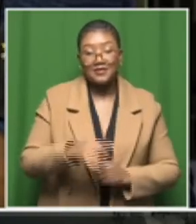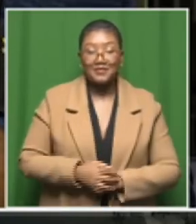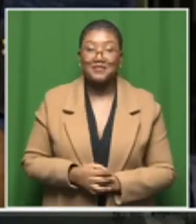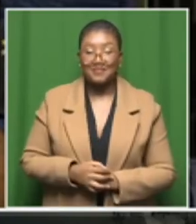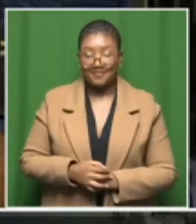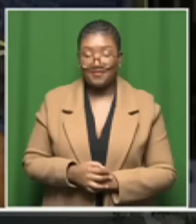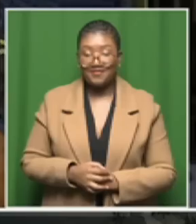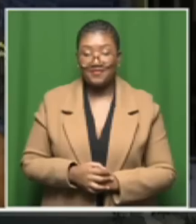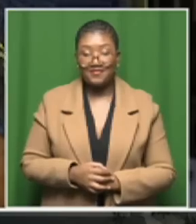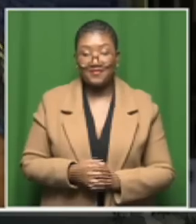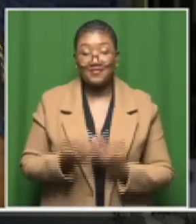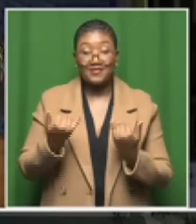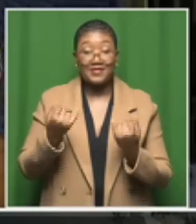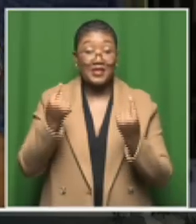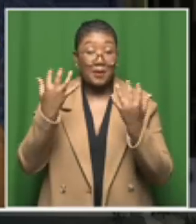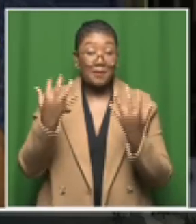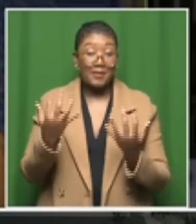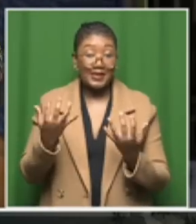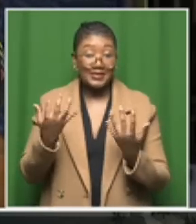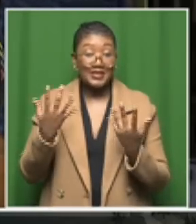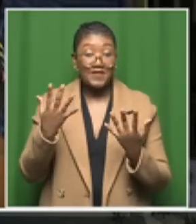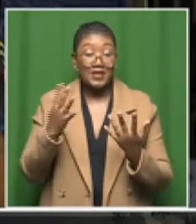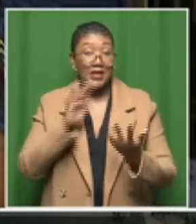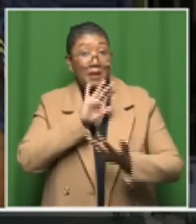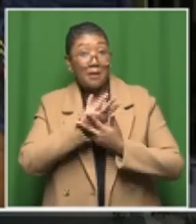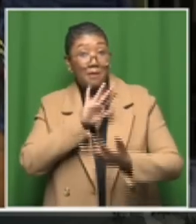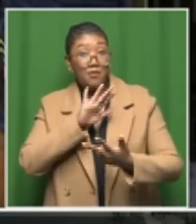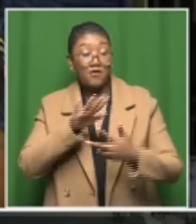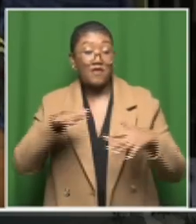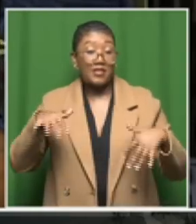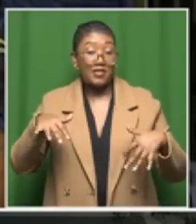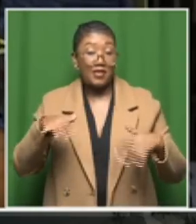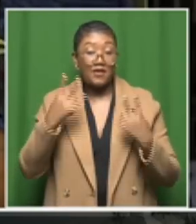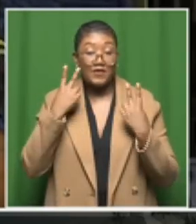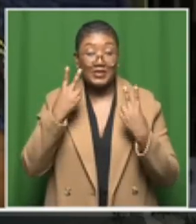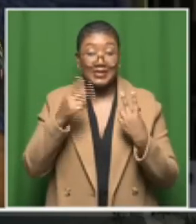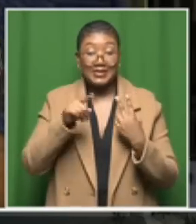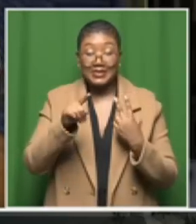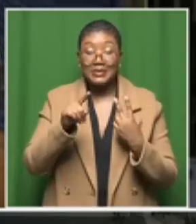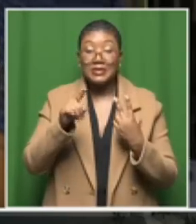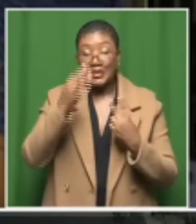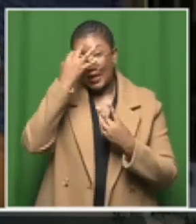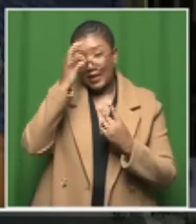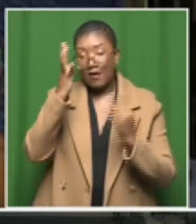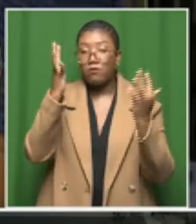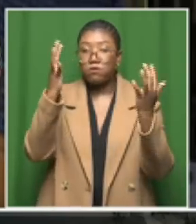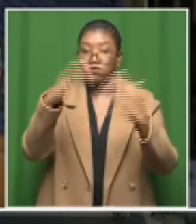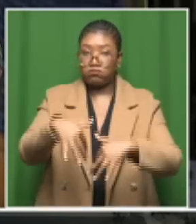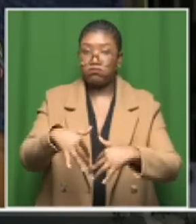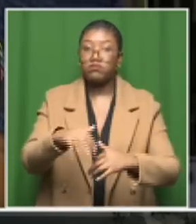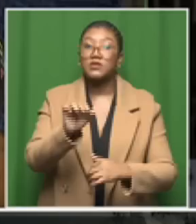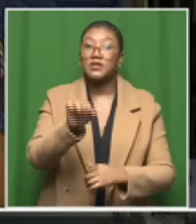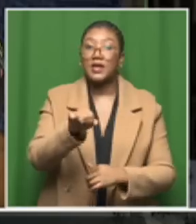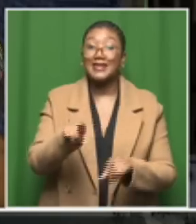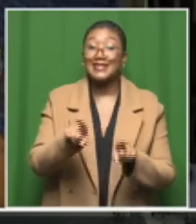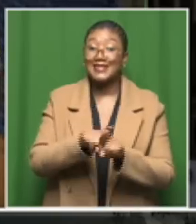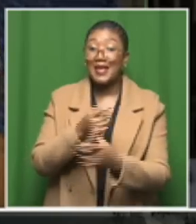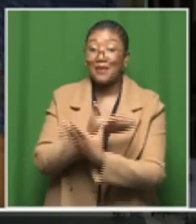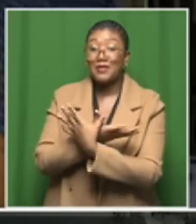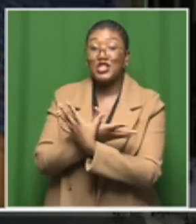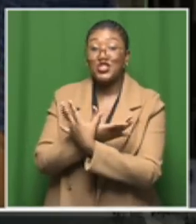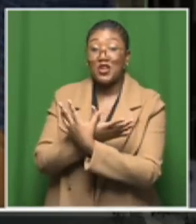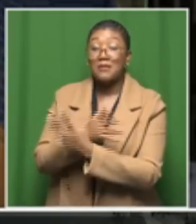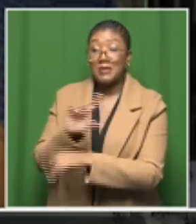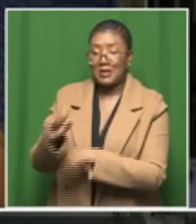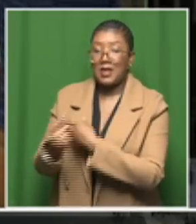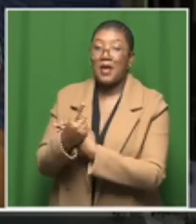But the budget, if it is not passed, it will see the collapse of government like we have seen in Germany as well. But with the president